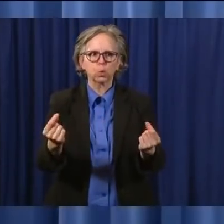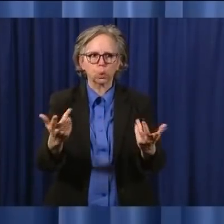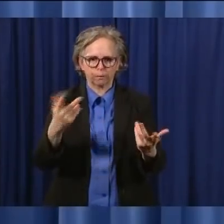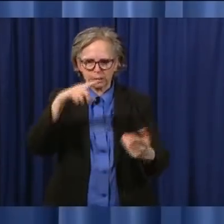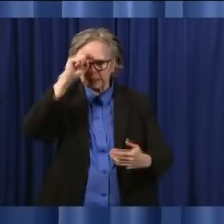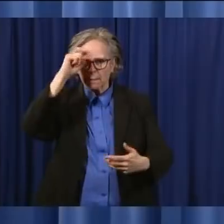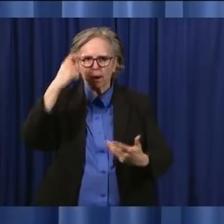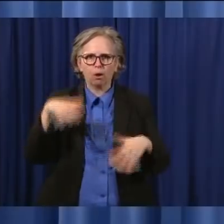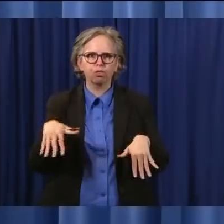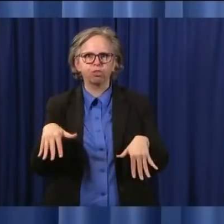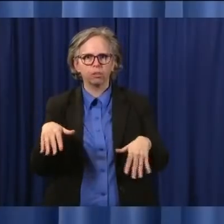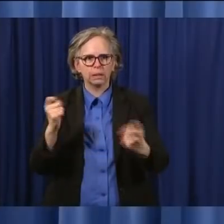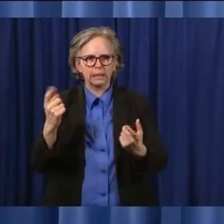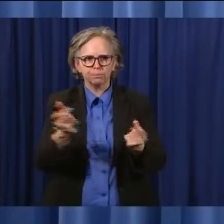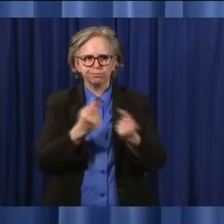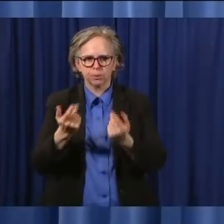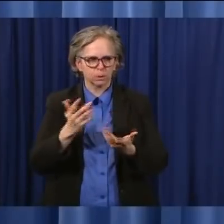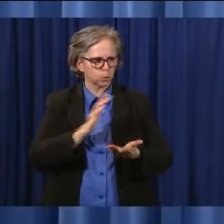School is out